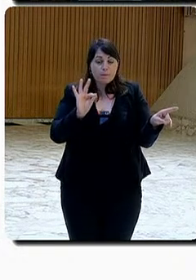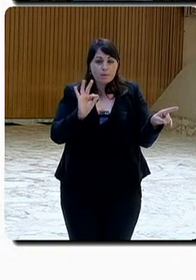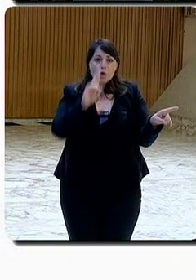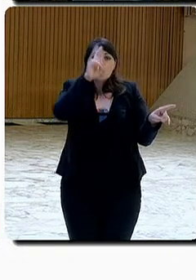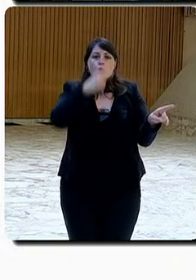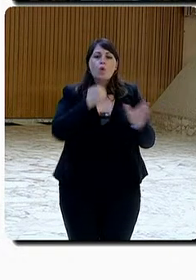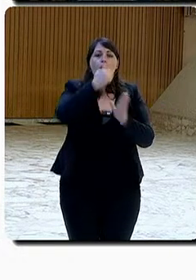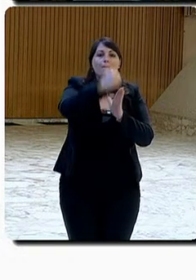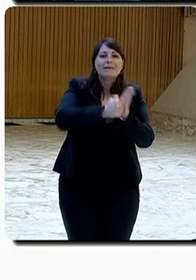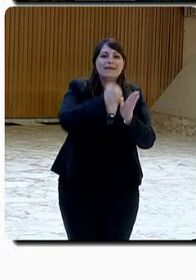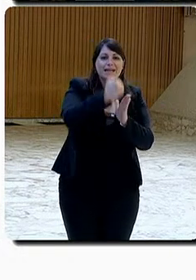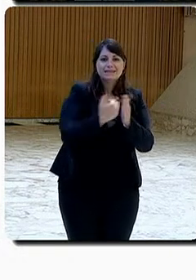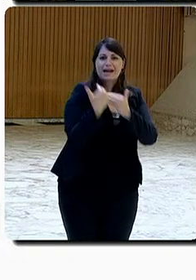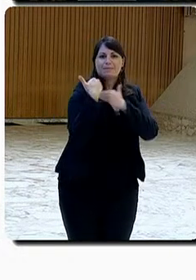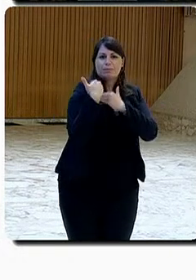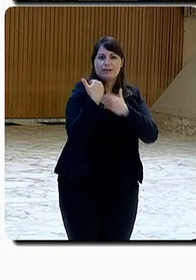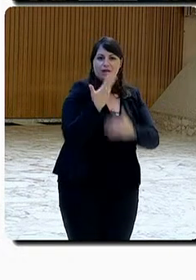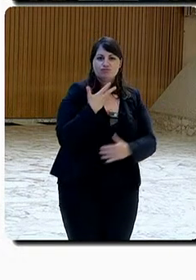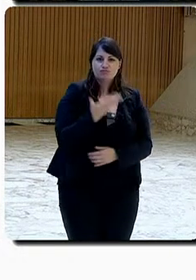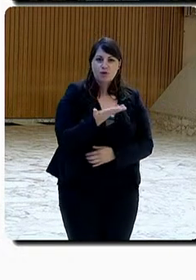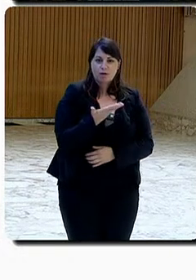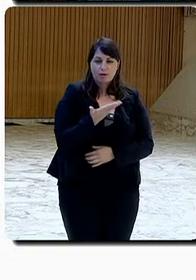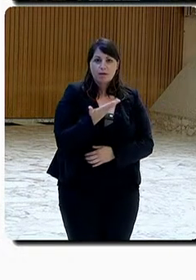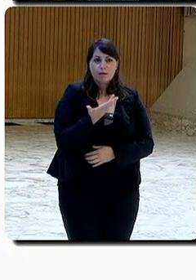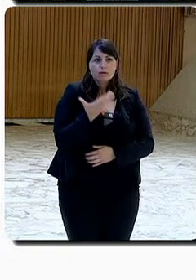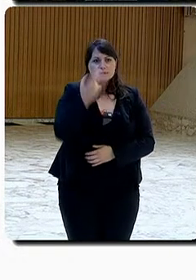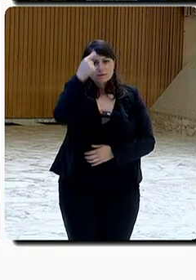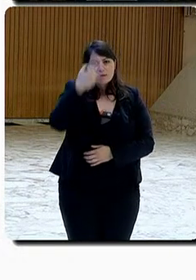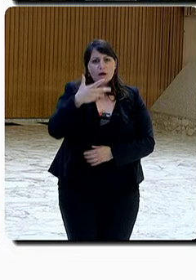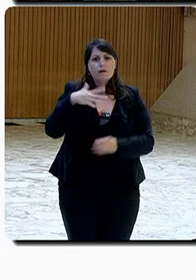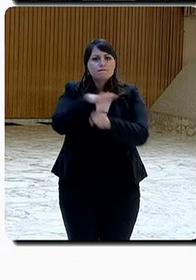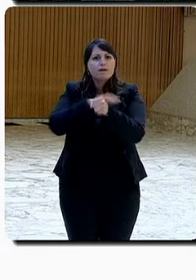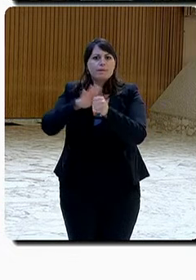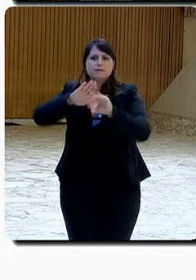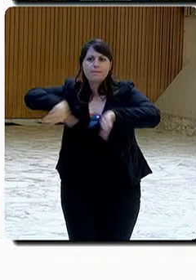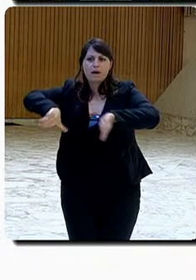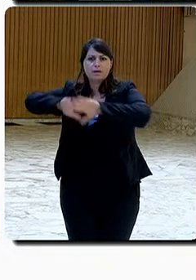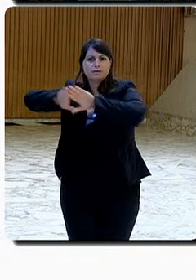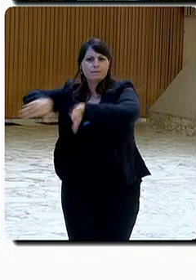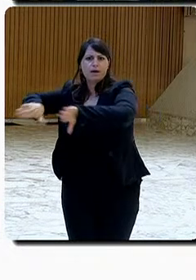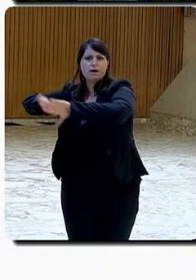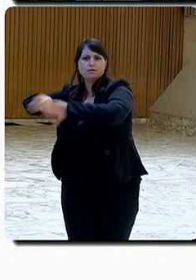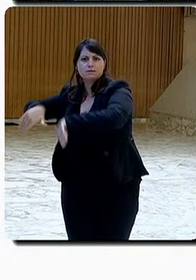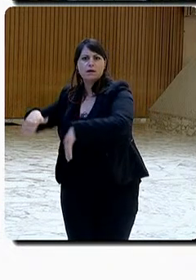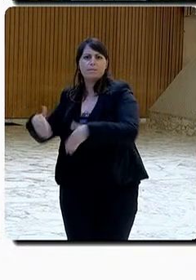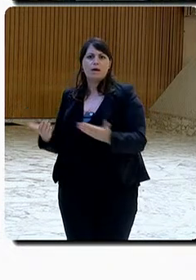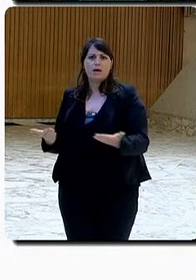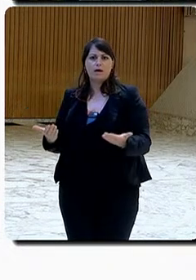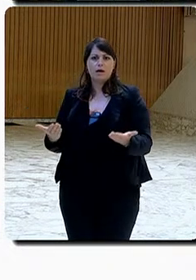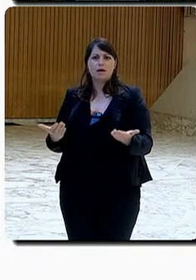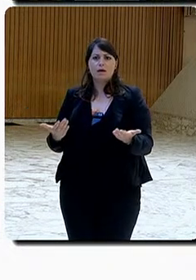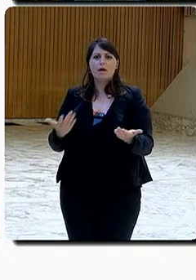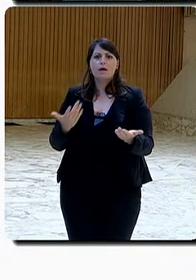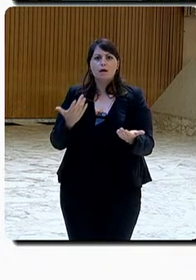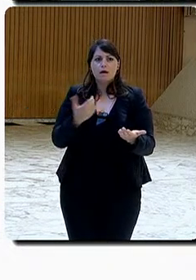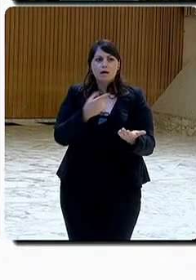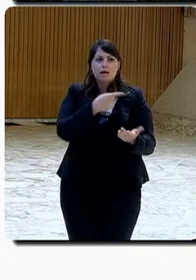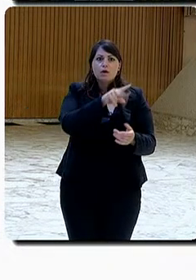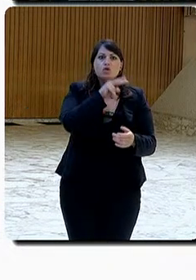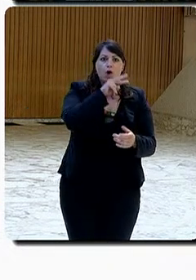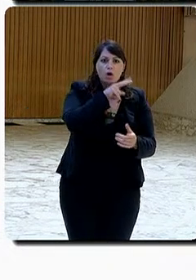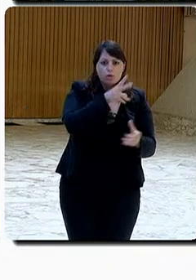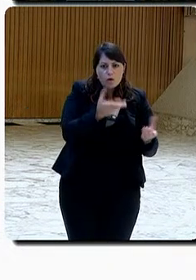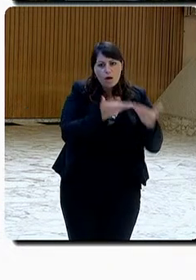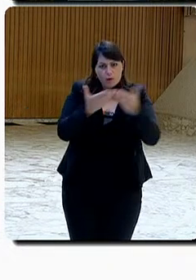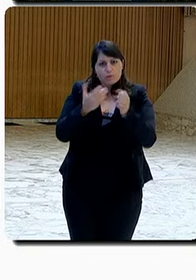separated. Pair up a grandparent without grandchildren nearby in your parish with grandchildren without